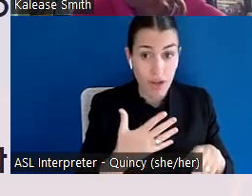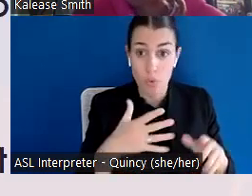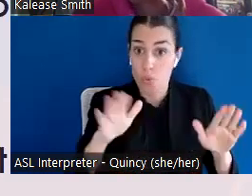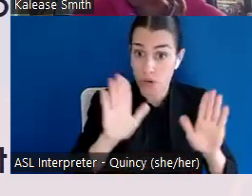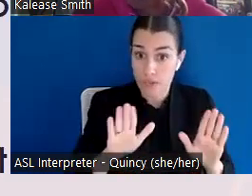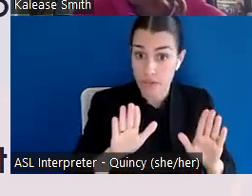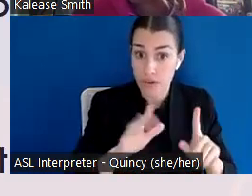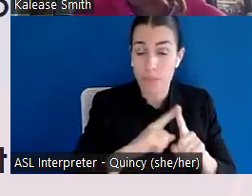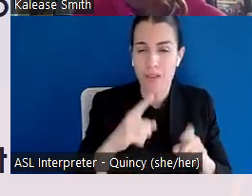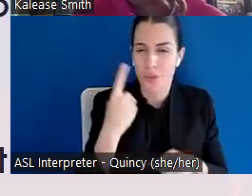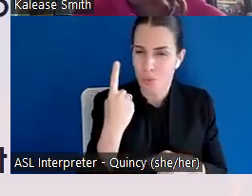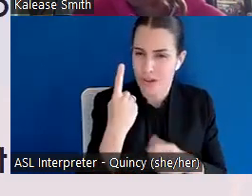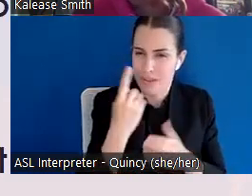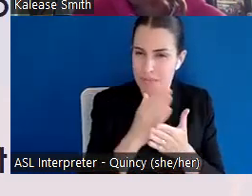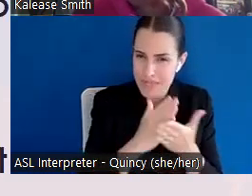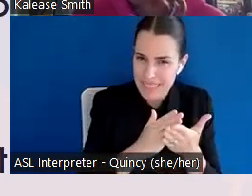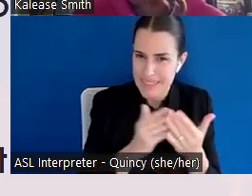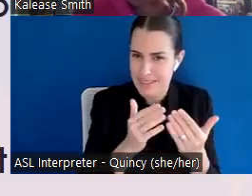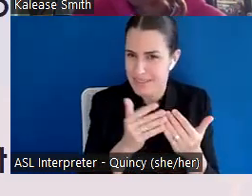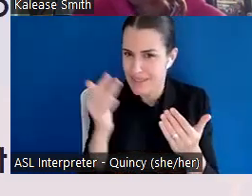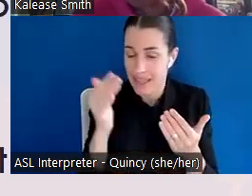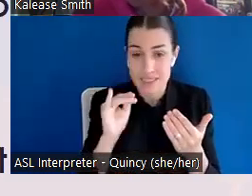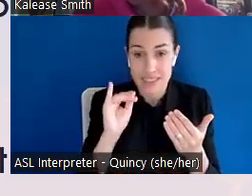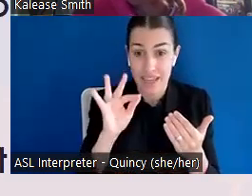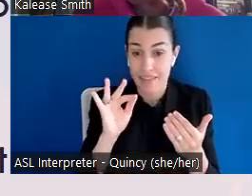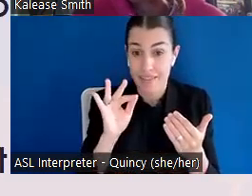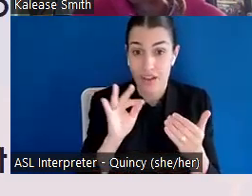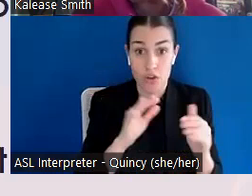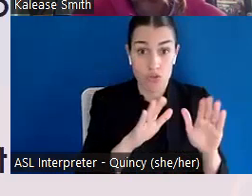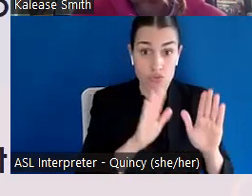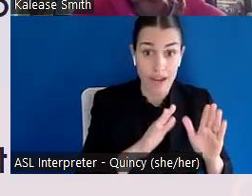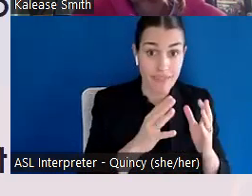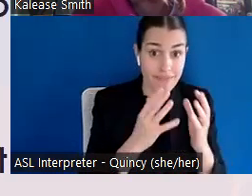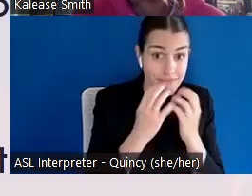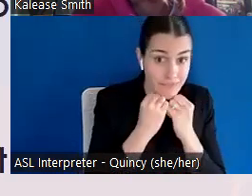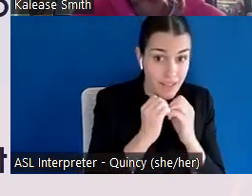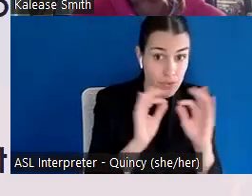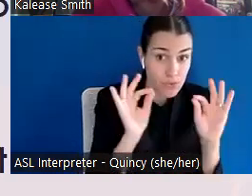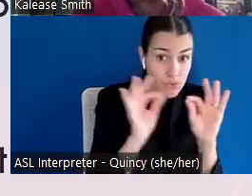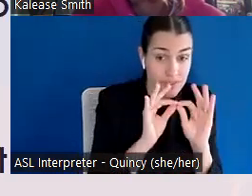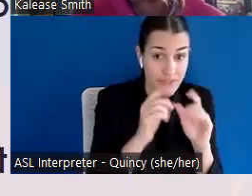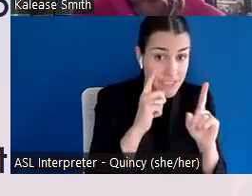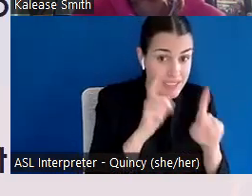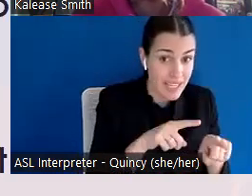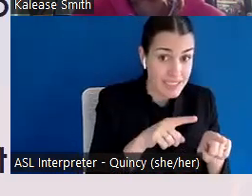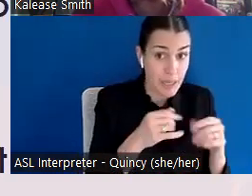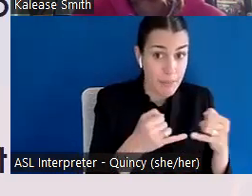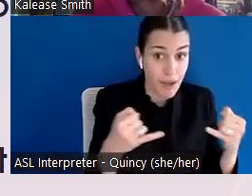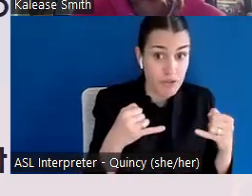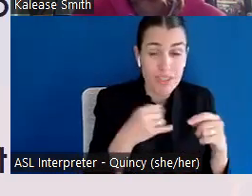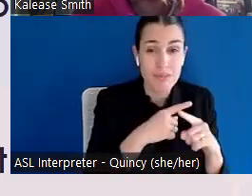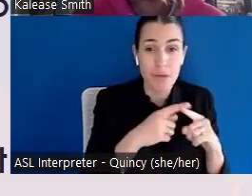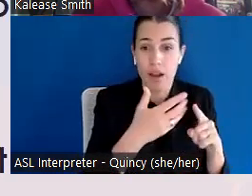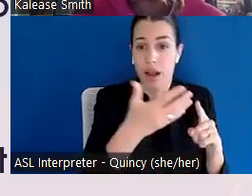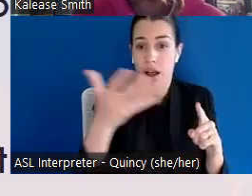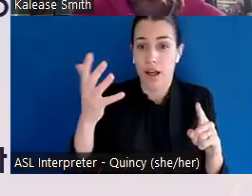one small step of the process. Because if they have all these great values of consent and boundaries, but they're put out into a world that doesn't